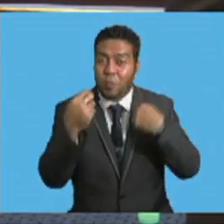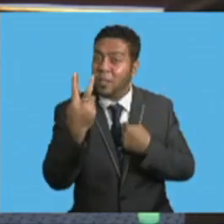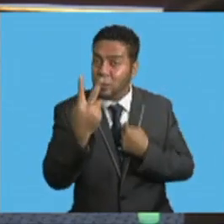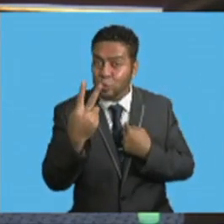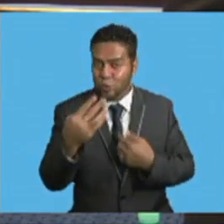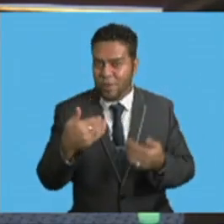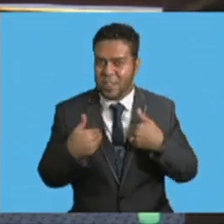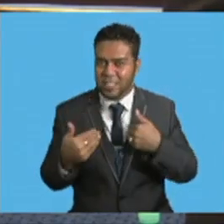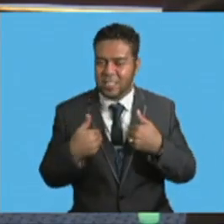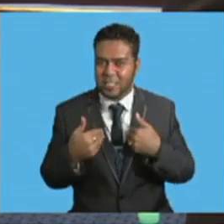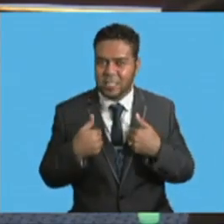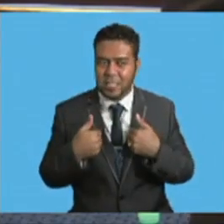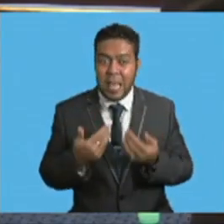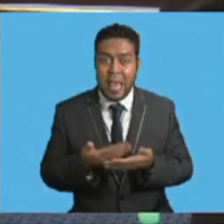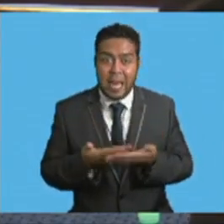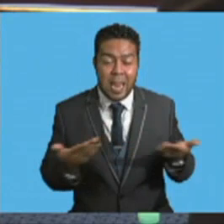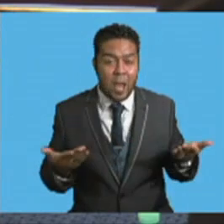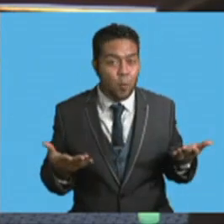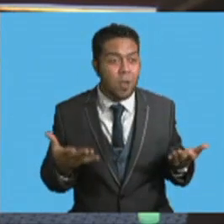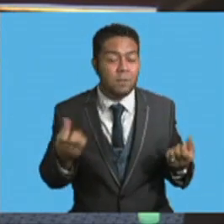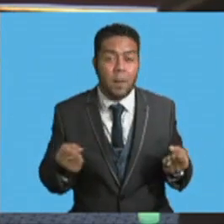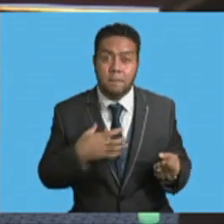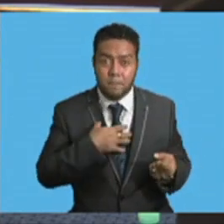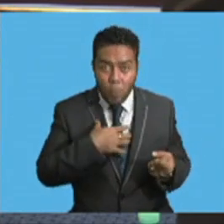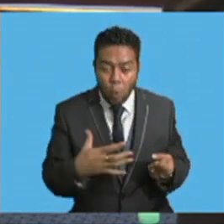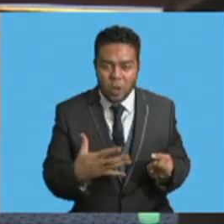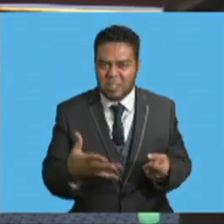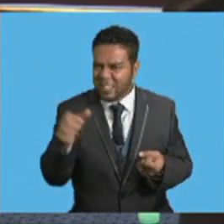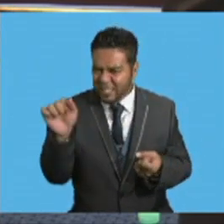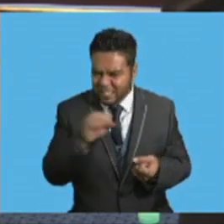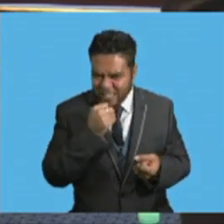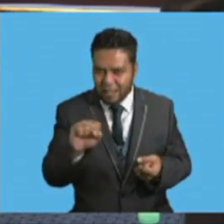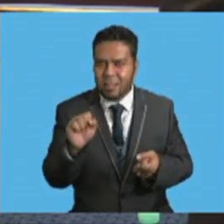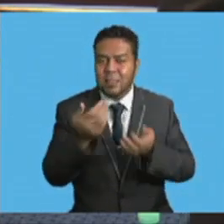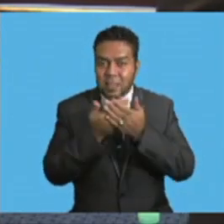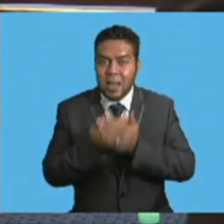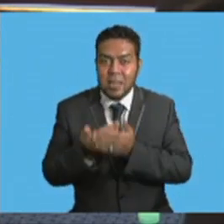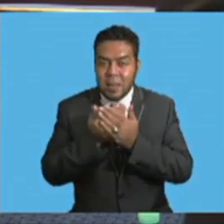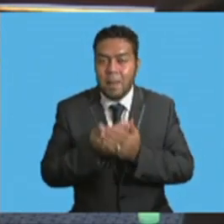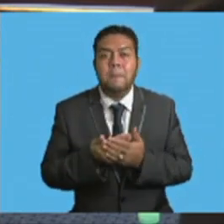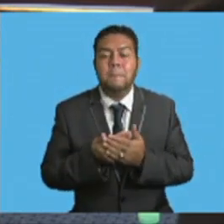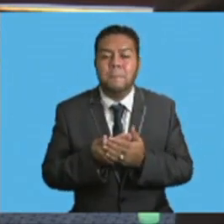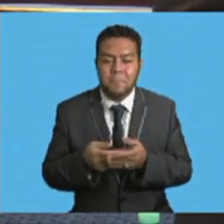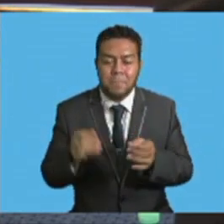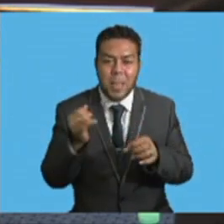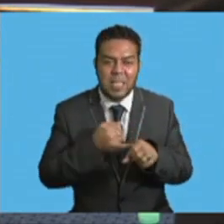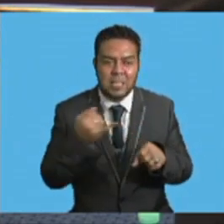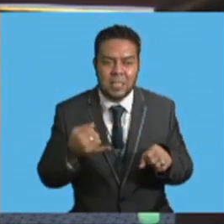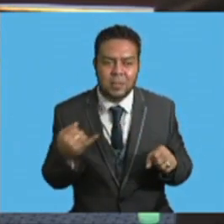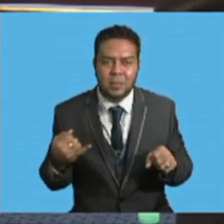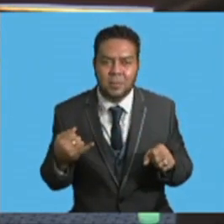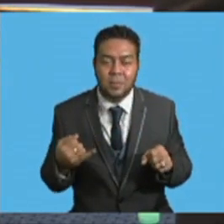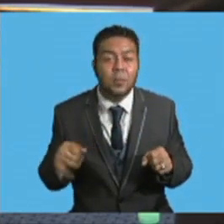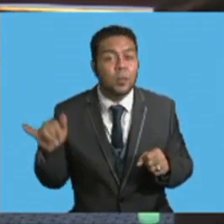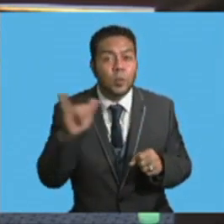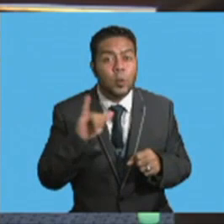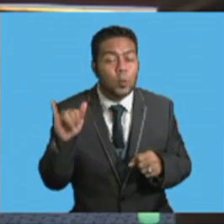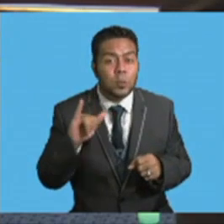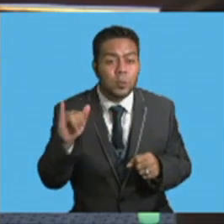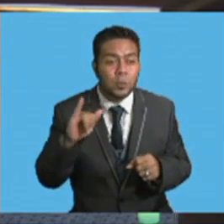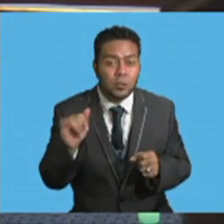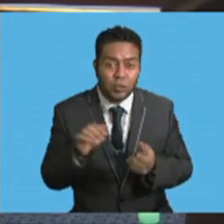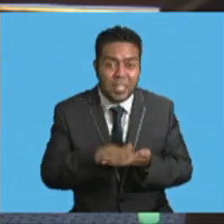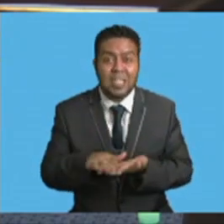universities. And there are now more students still studying medicine and will continue to study medicine, which